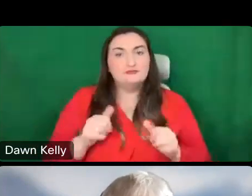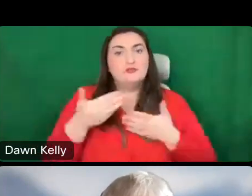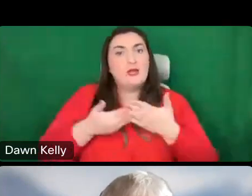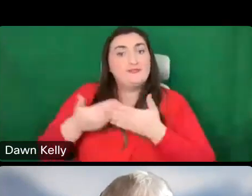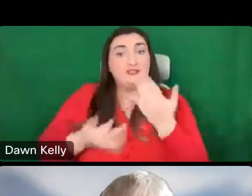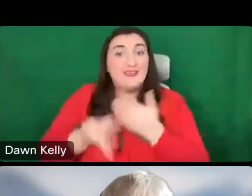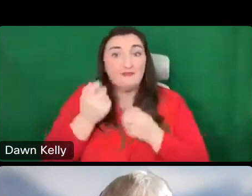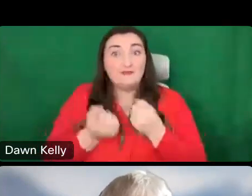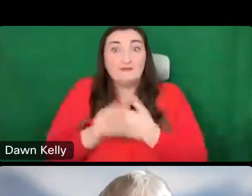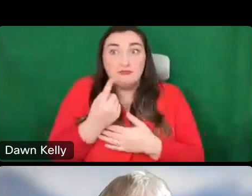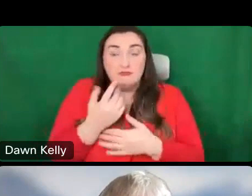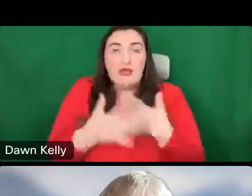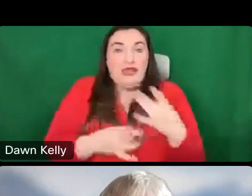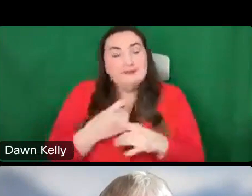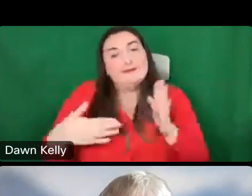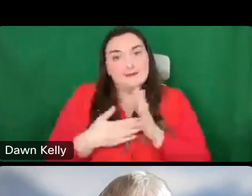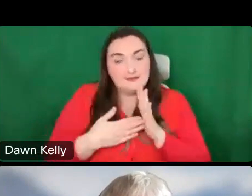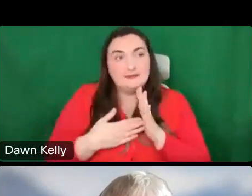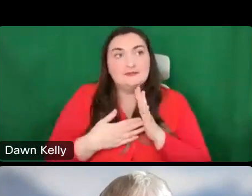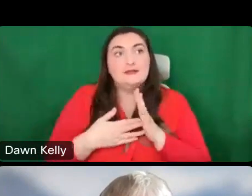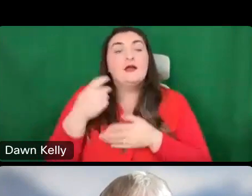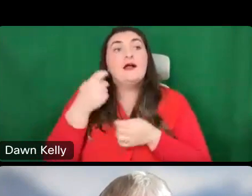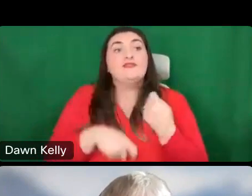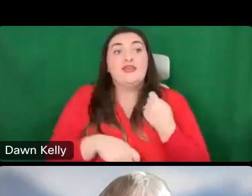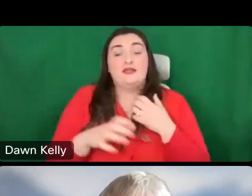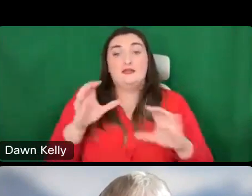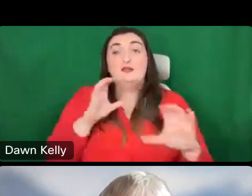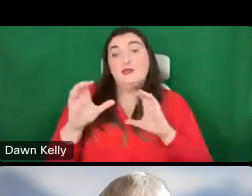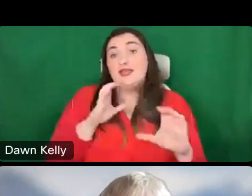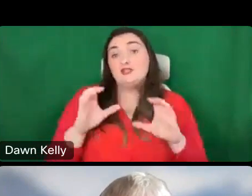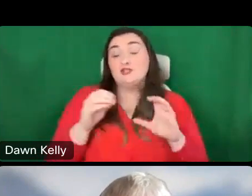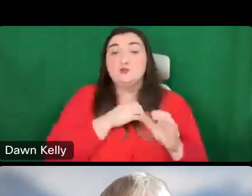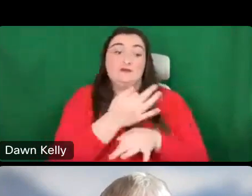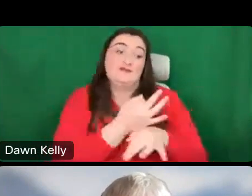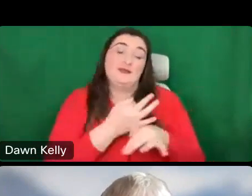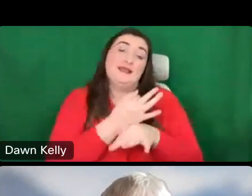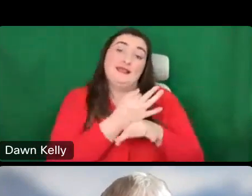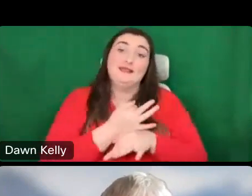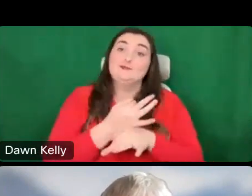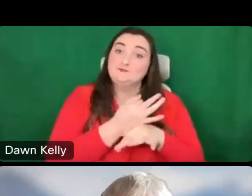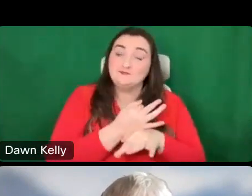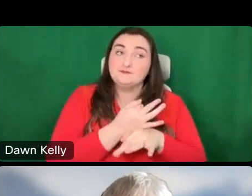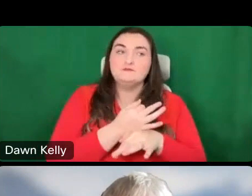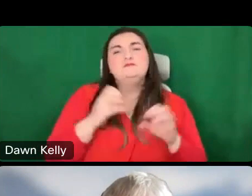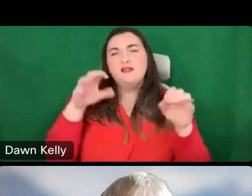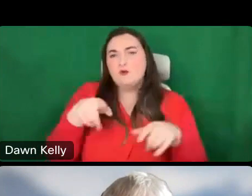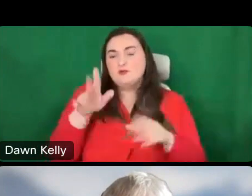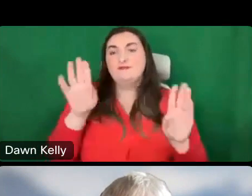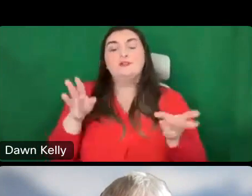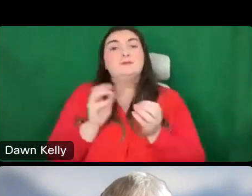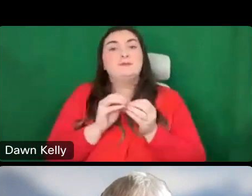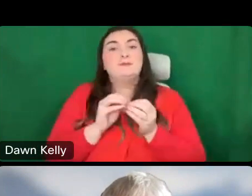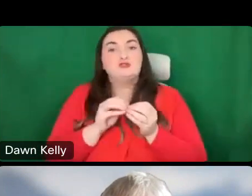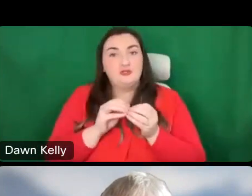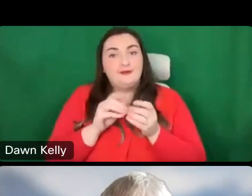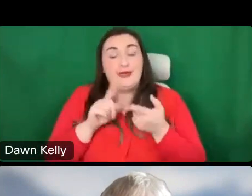does occur. And then I think communication to families, obviously, as you'd said, and as the